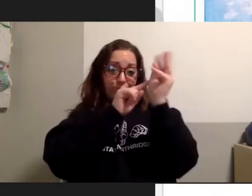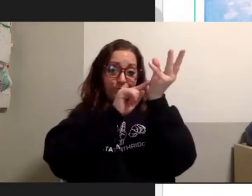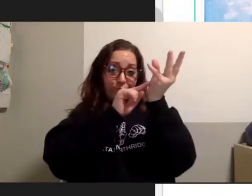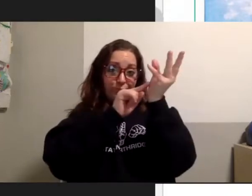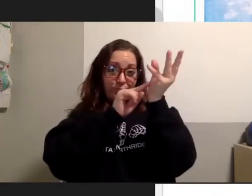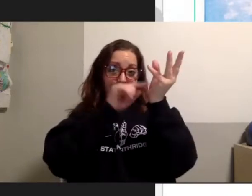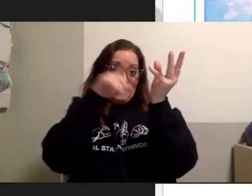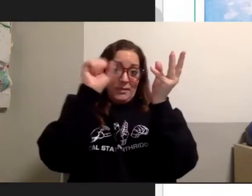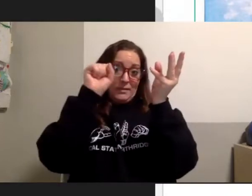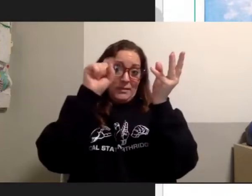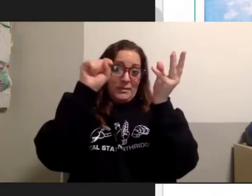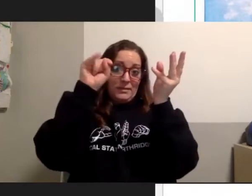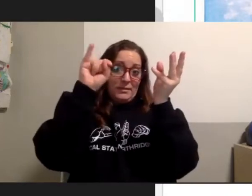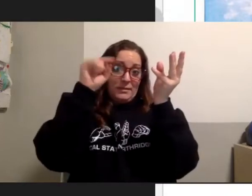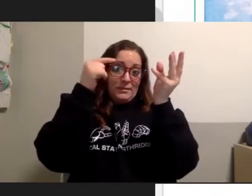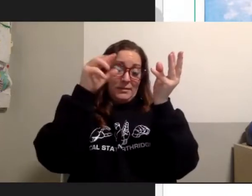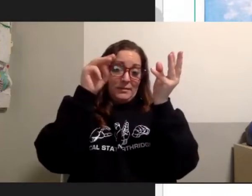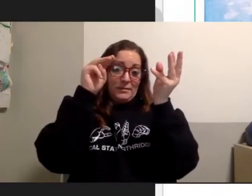Near the pistil